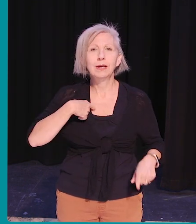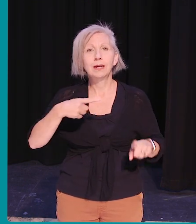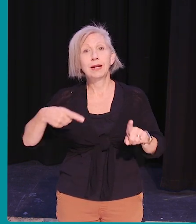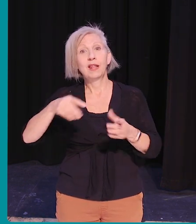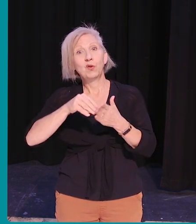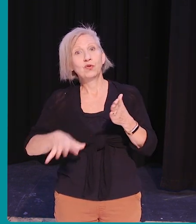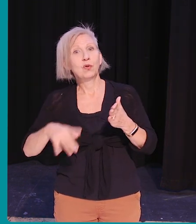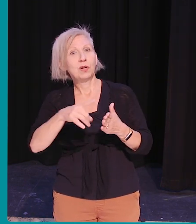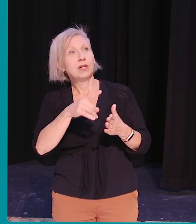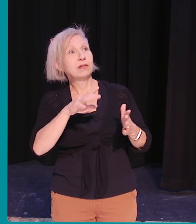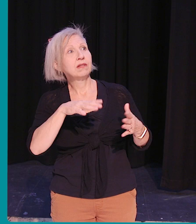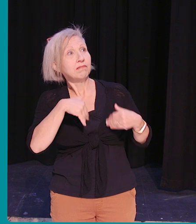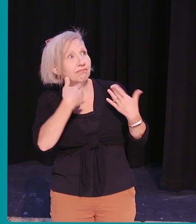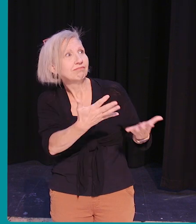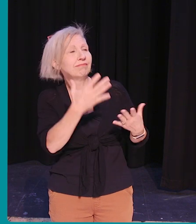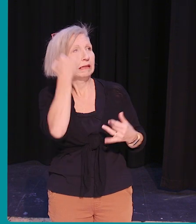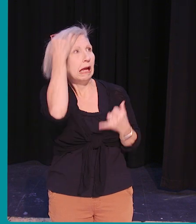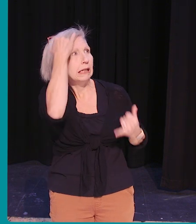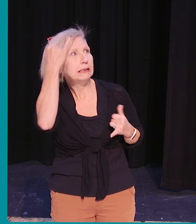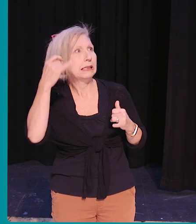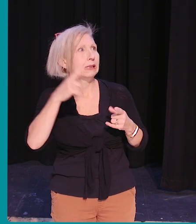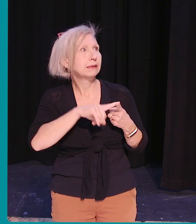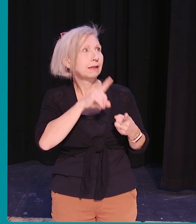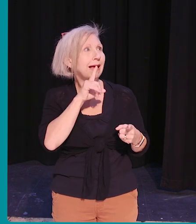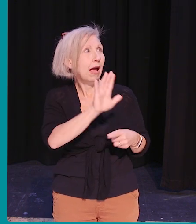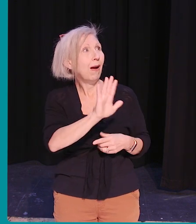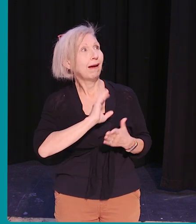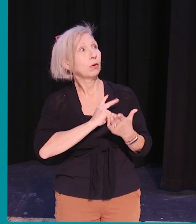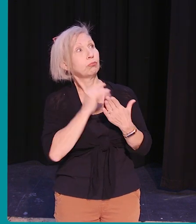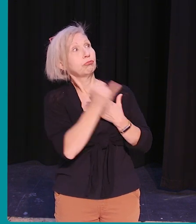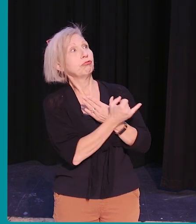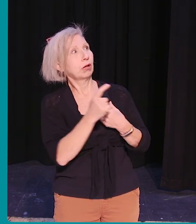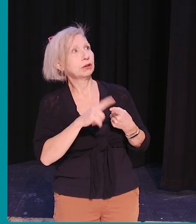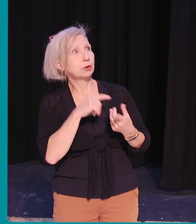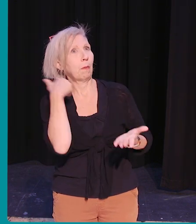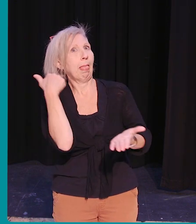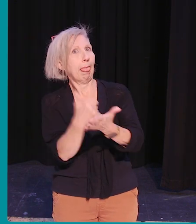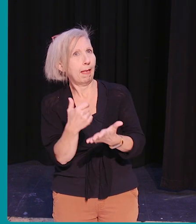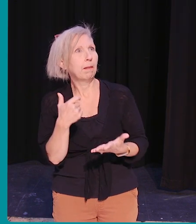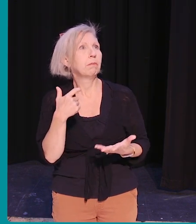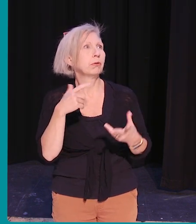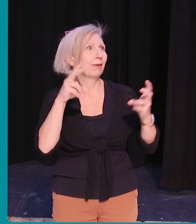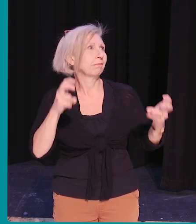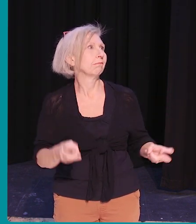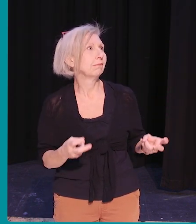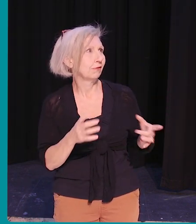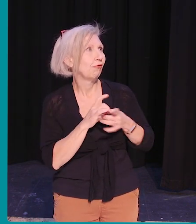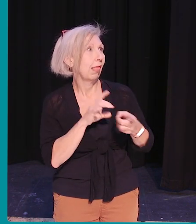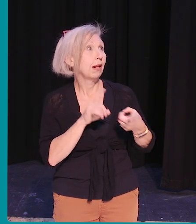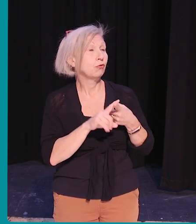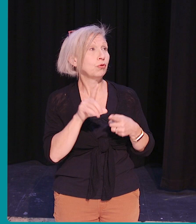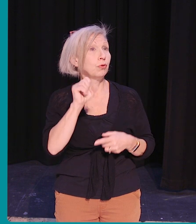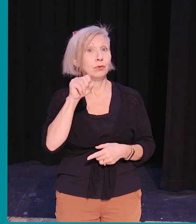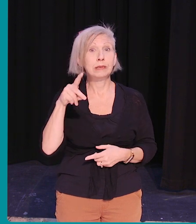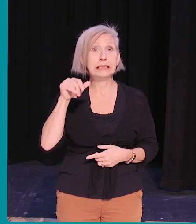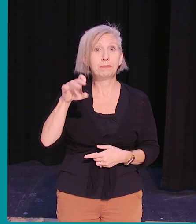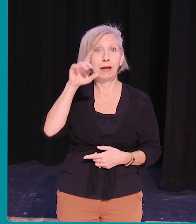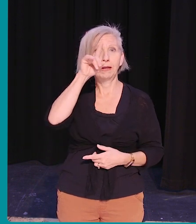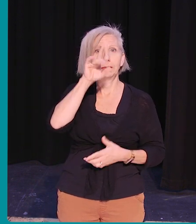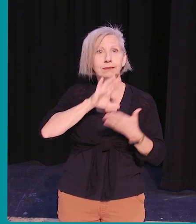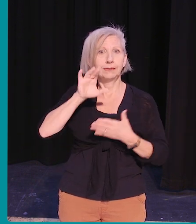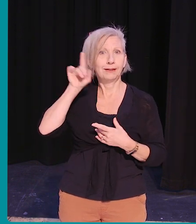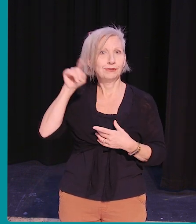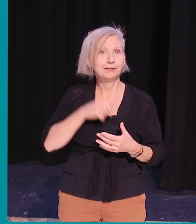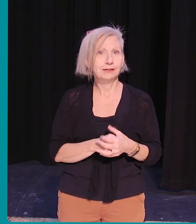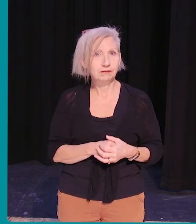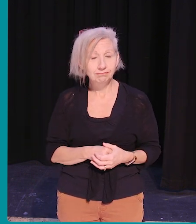success. They've had multiple projects make it up to the International Space Station. Not bad for some high schoolers, right? Here's another project from another group. You see they're working on this sort of